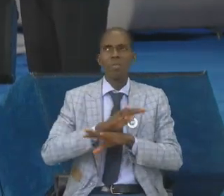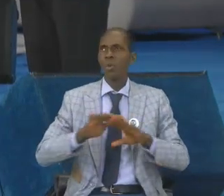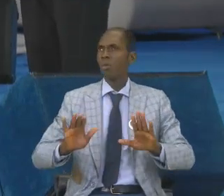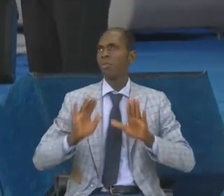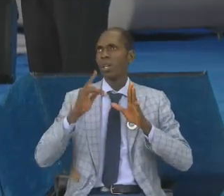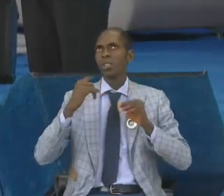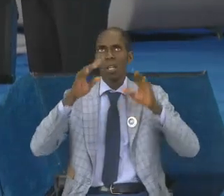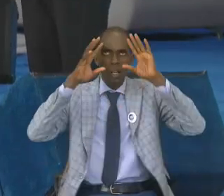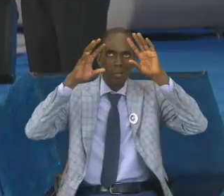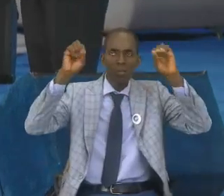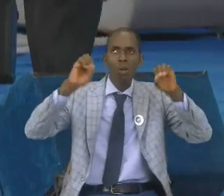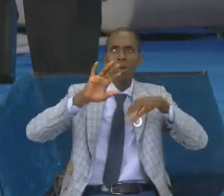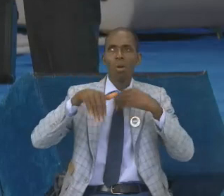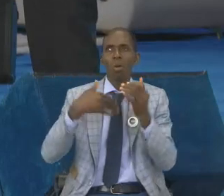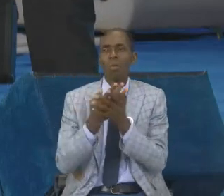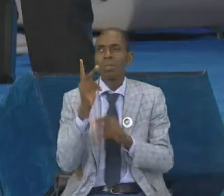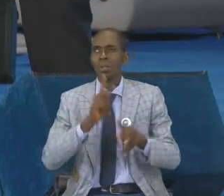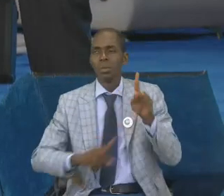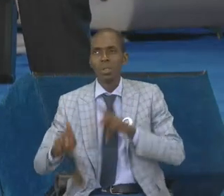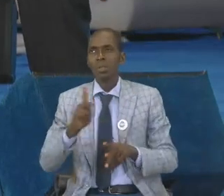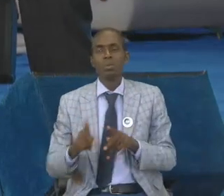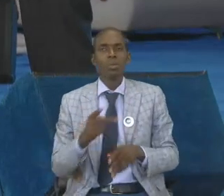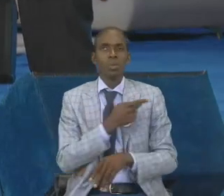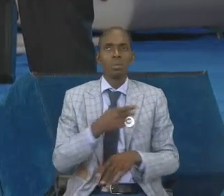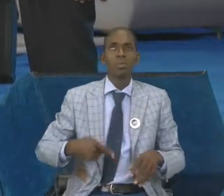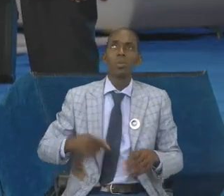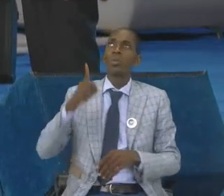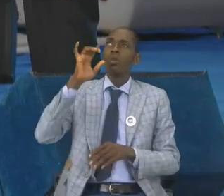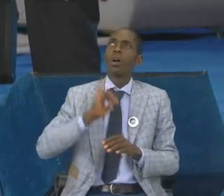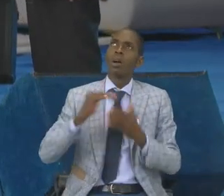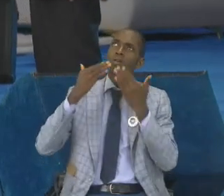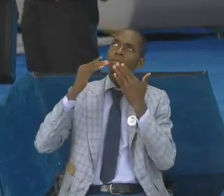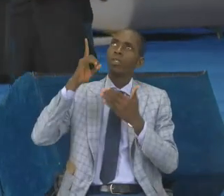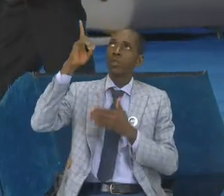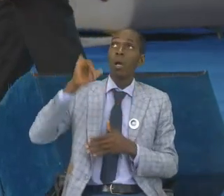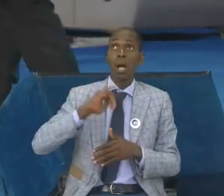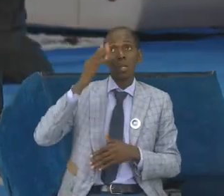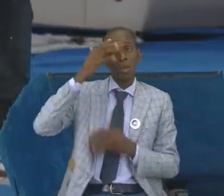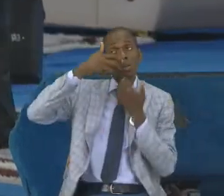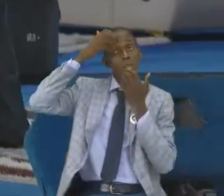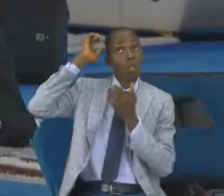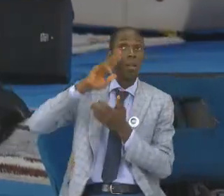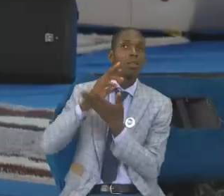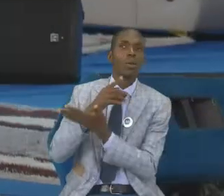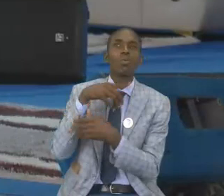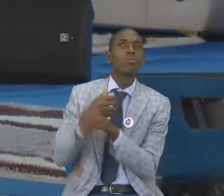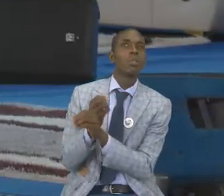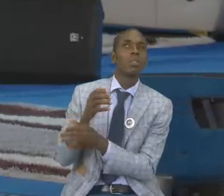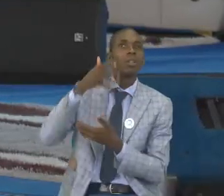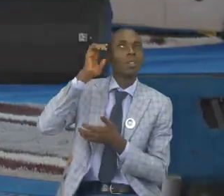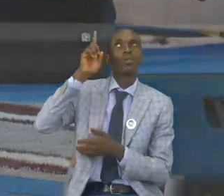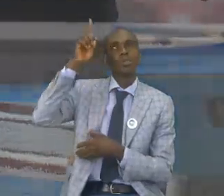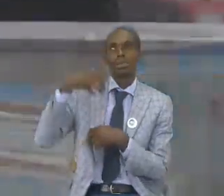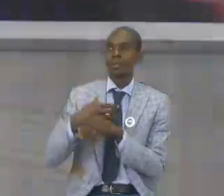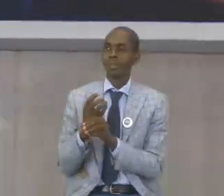and all those people, all the princes. God, I thank you. I know the lions are there. You created the lions, but you didn't create